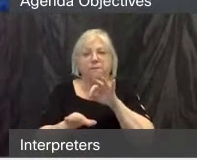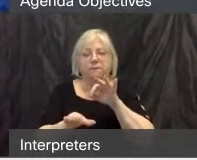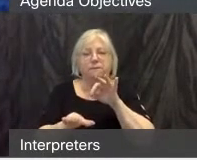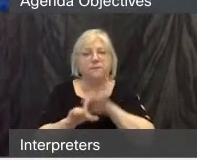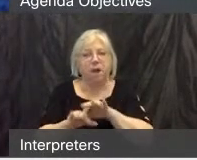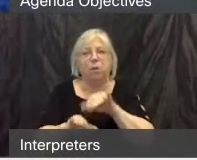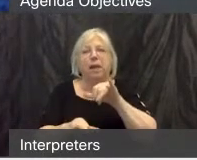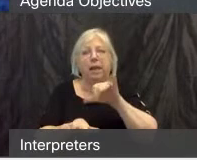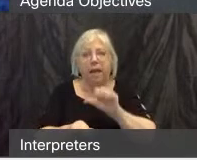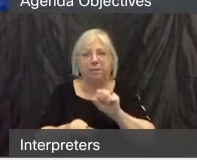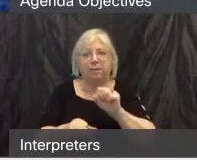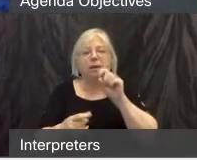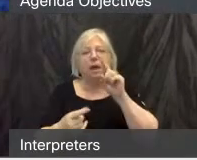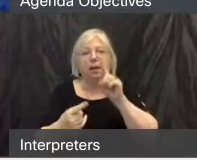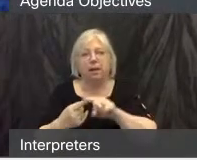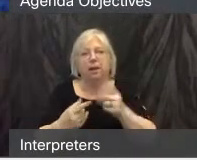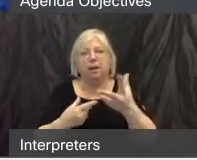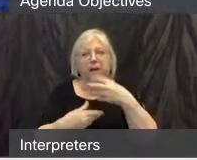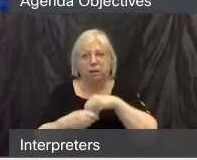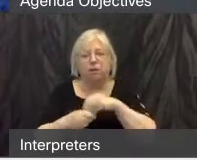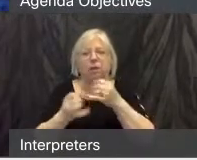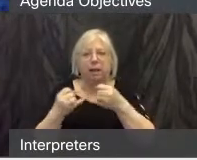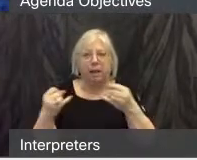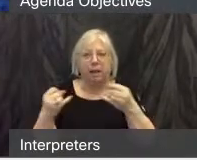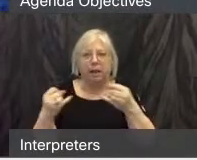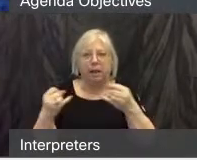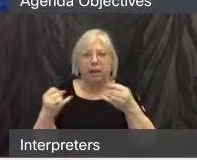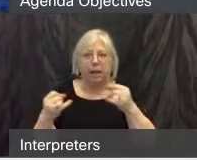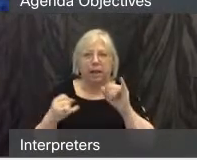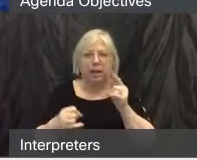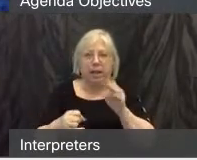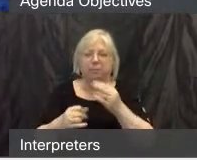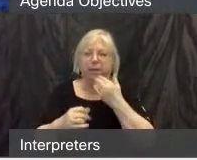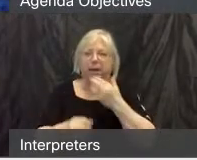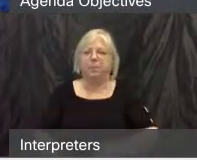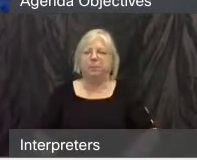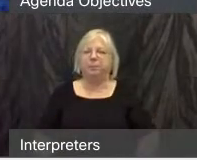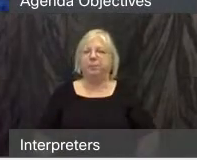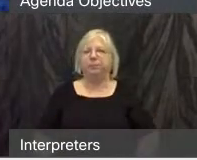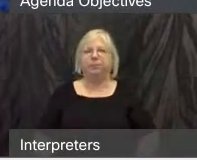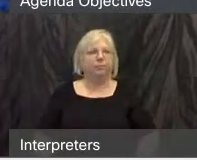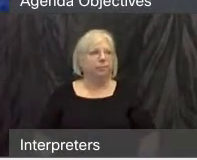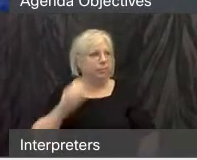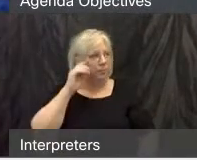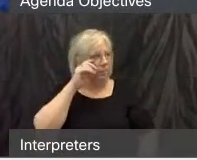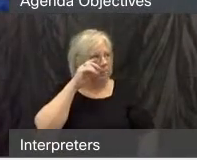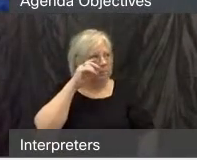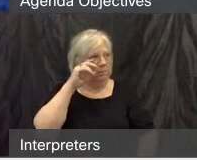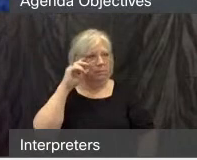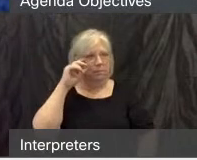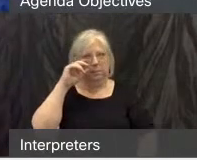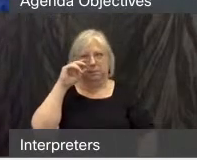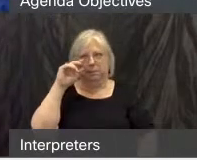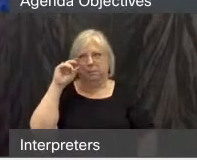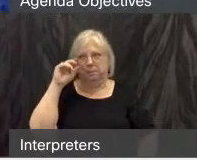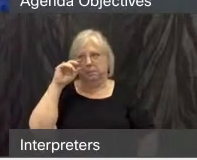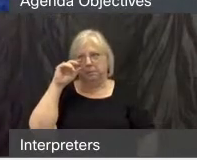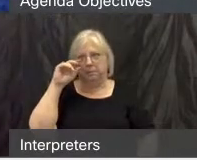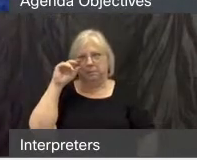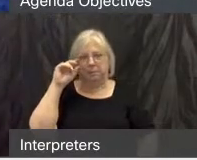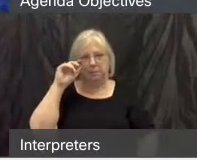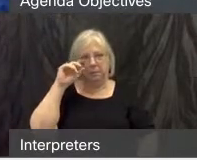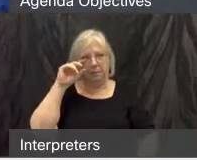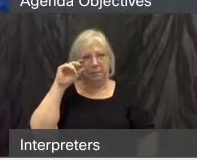this budget unless that is considered. Thank you. And Mayor, I wanted to get back to the